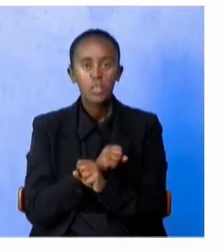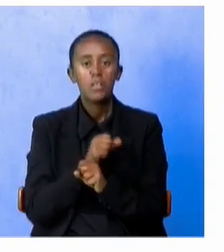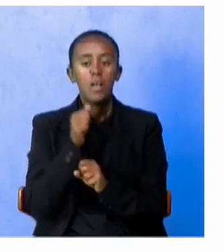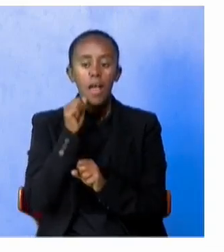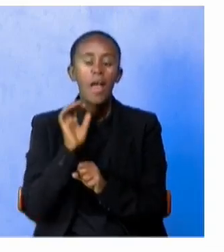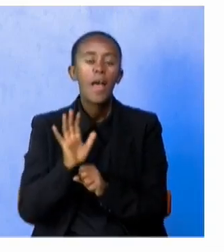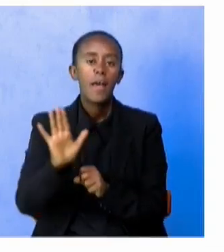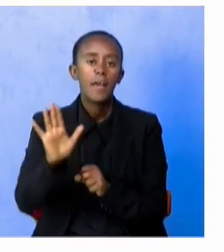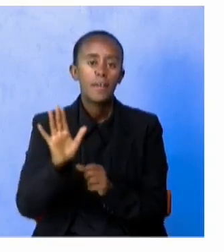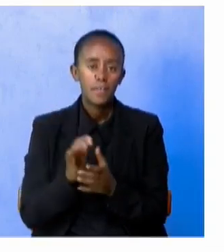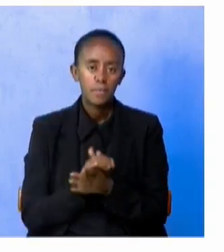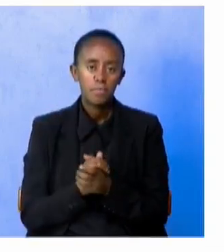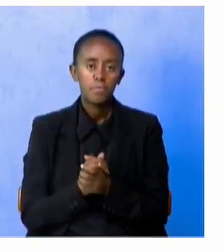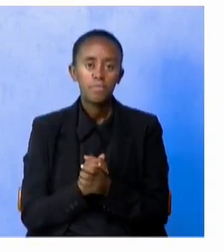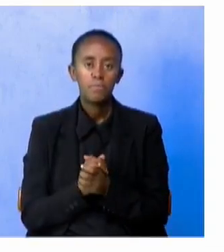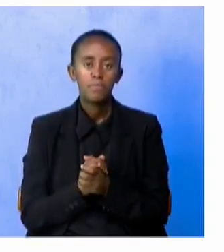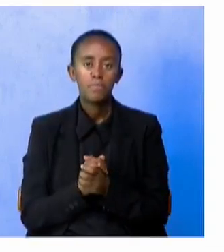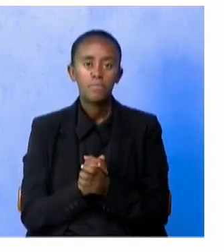homework?